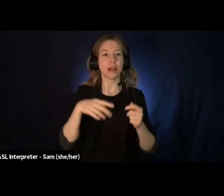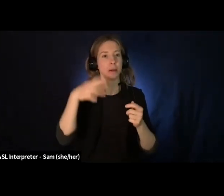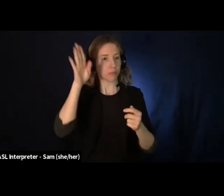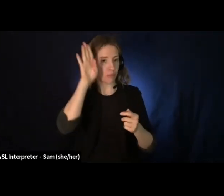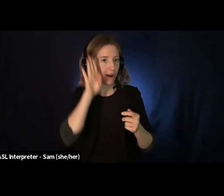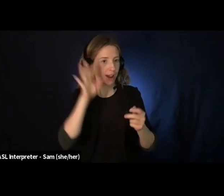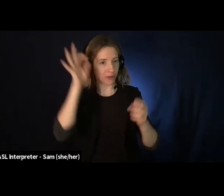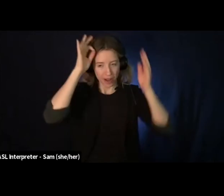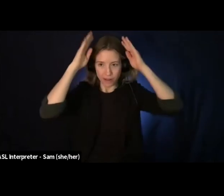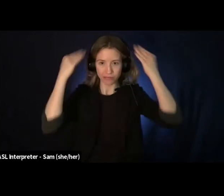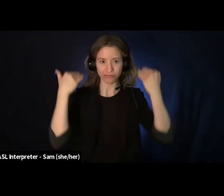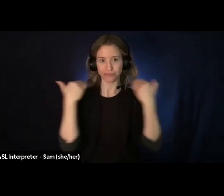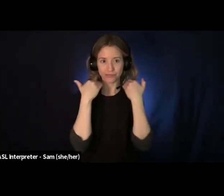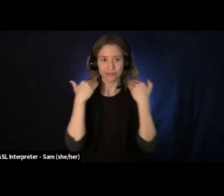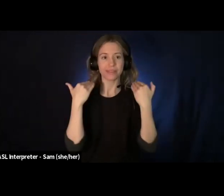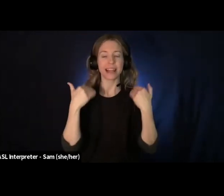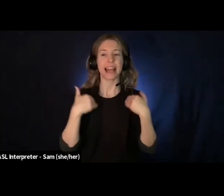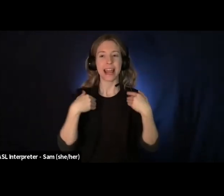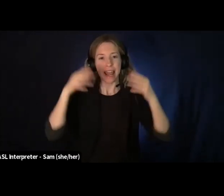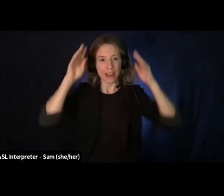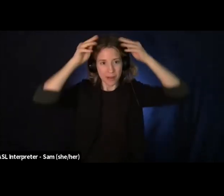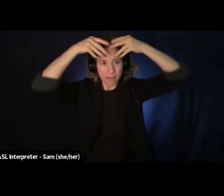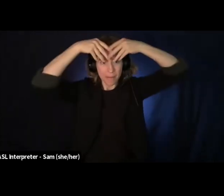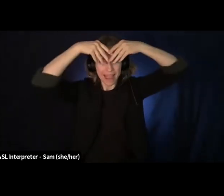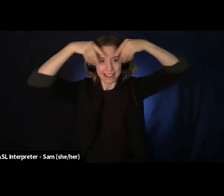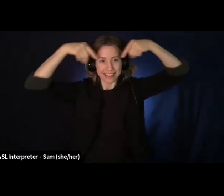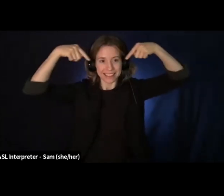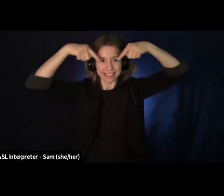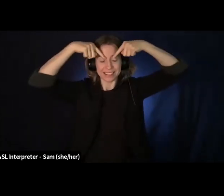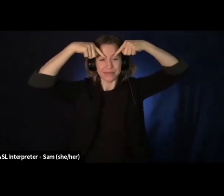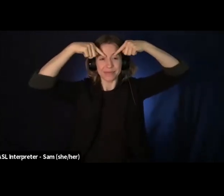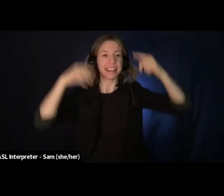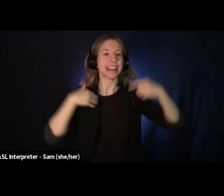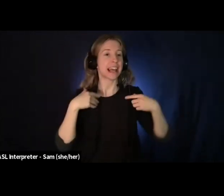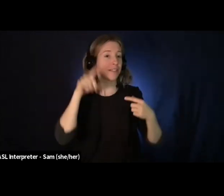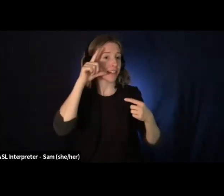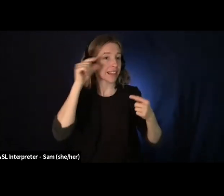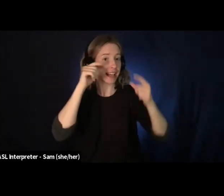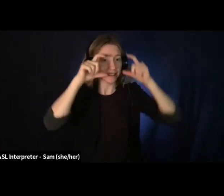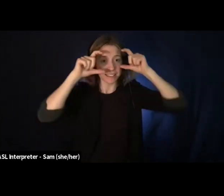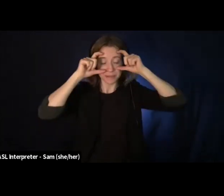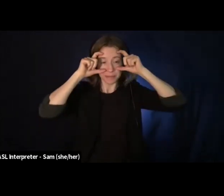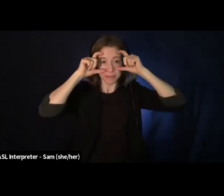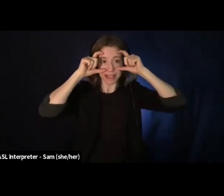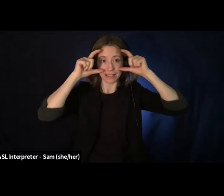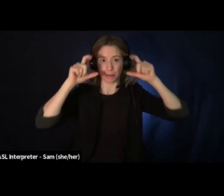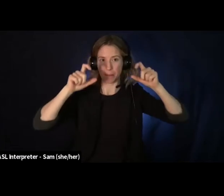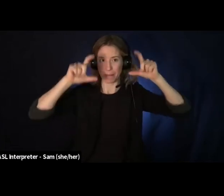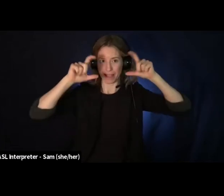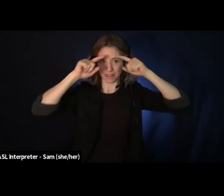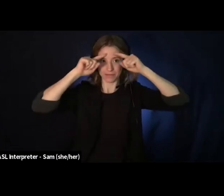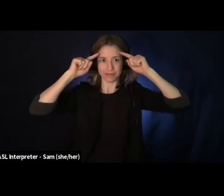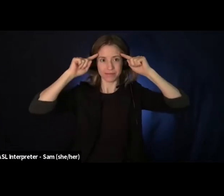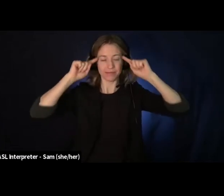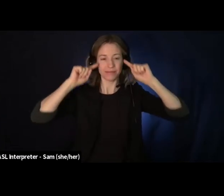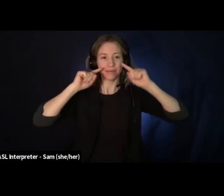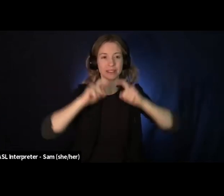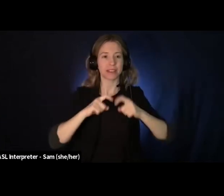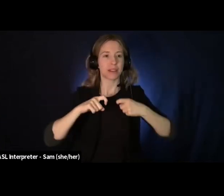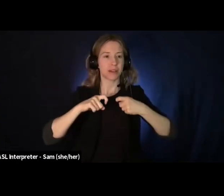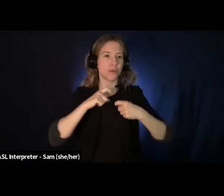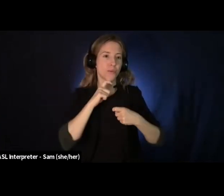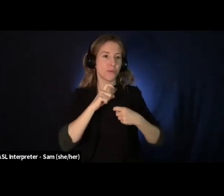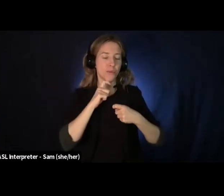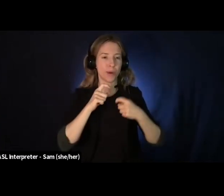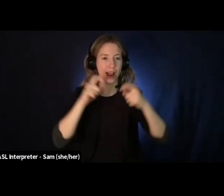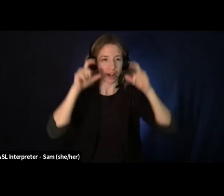of my glasses, which are big and round and wire-framed, and I am wearing a cozy sweater that's